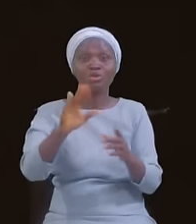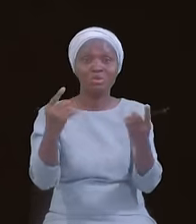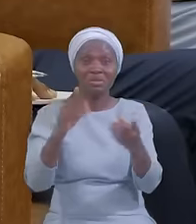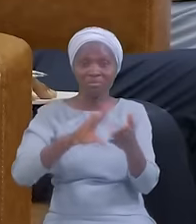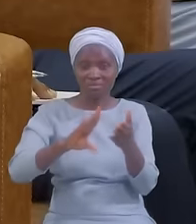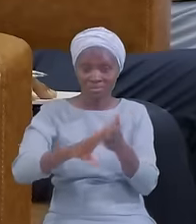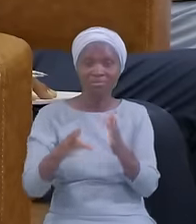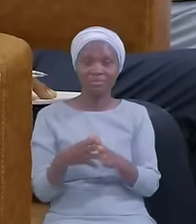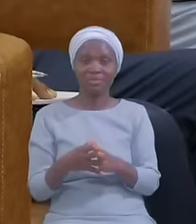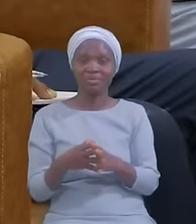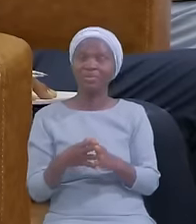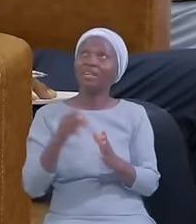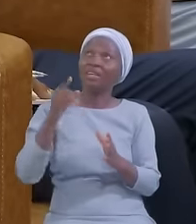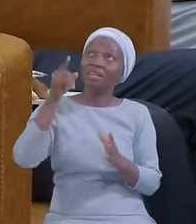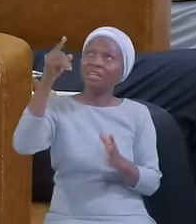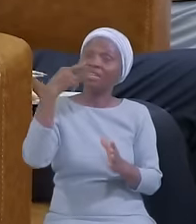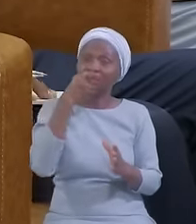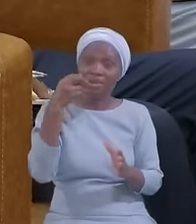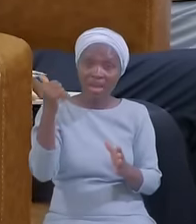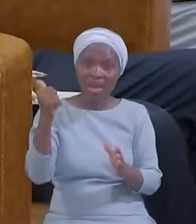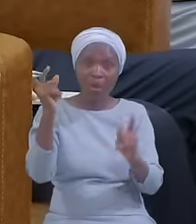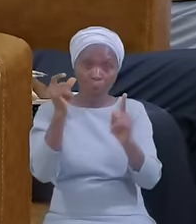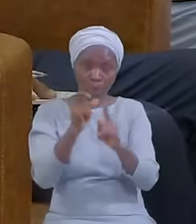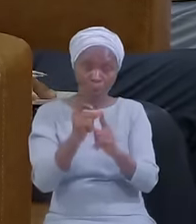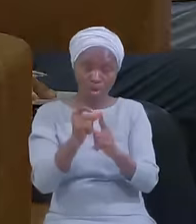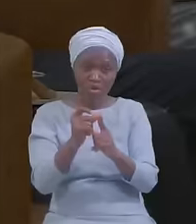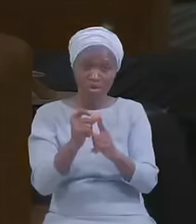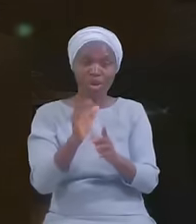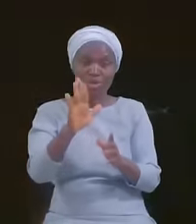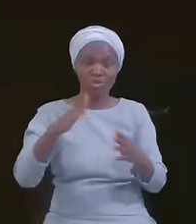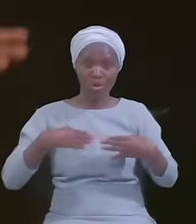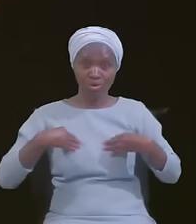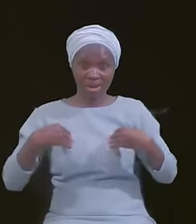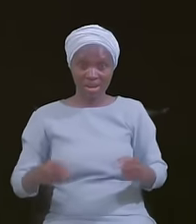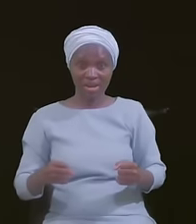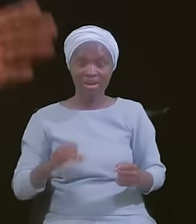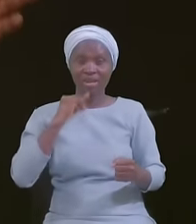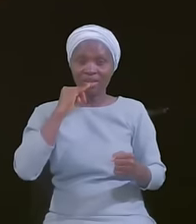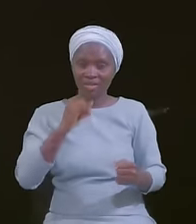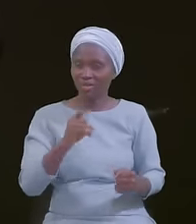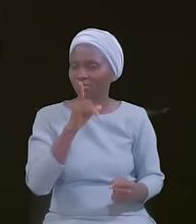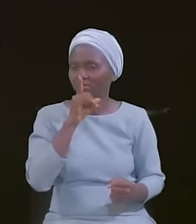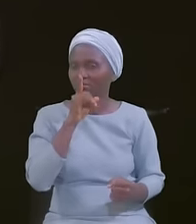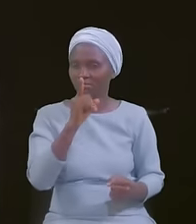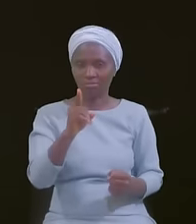forgiven. He speaks a word, your healing is